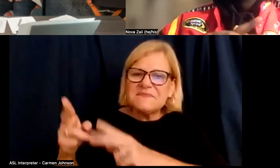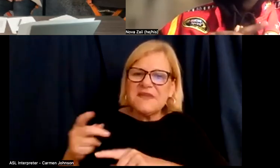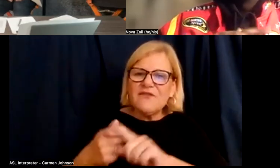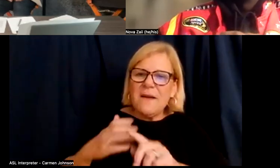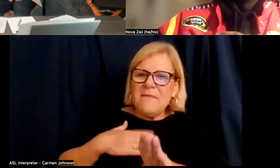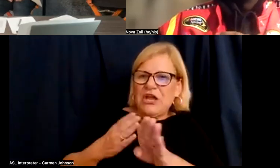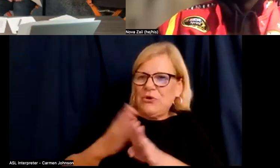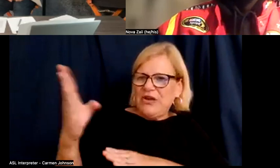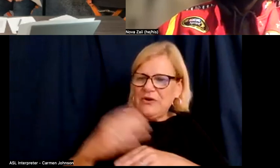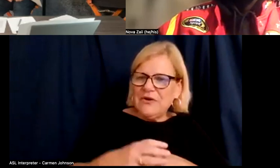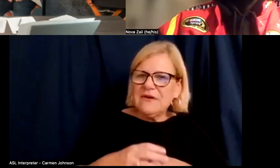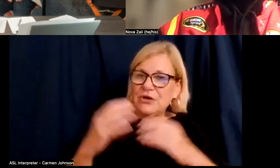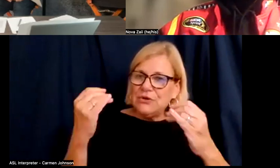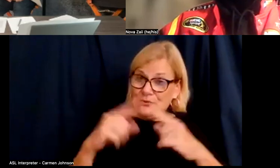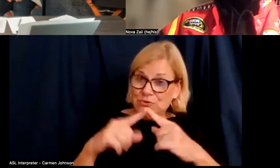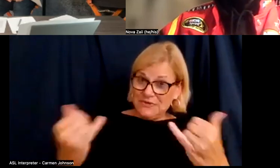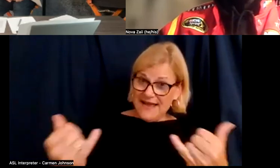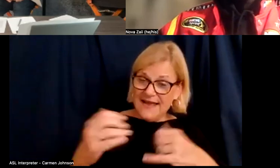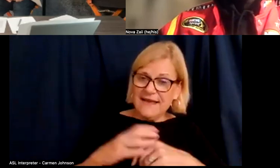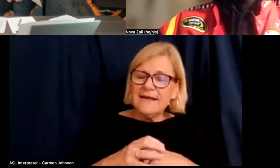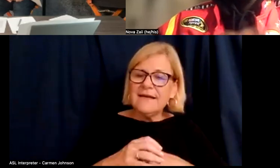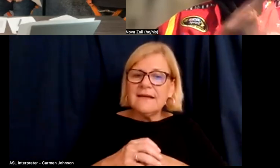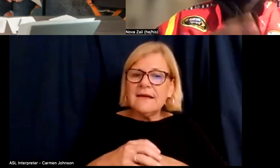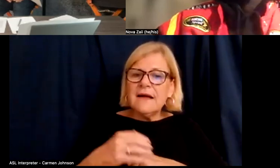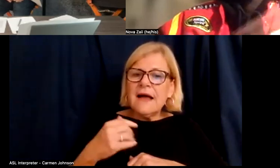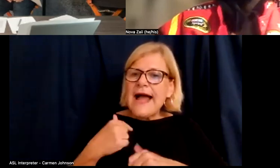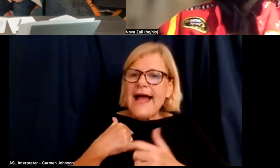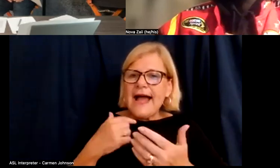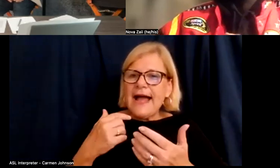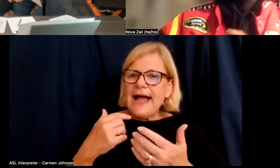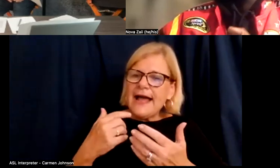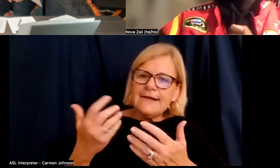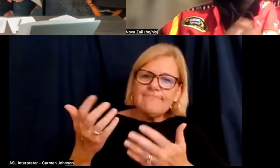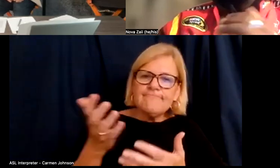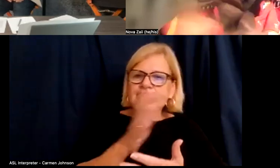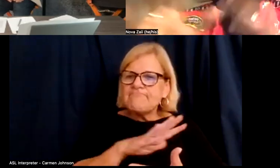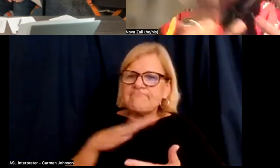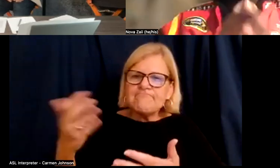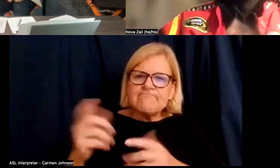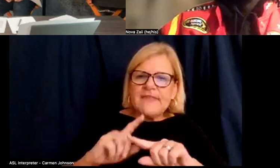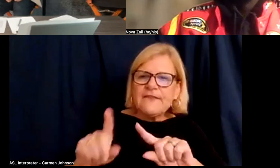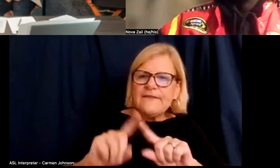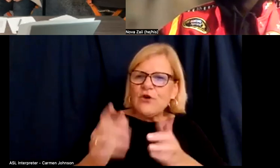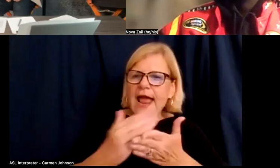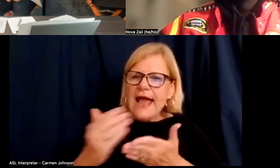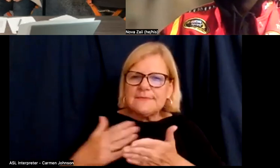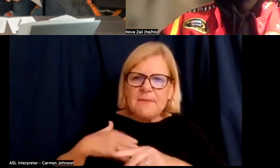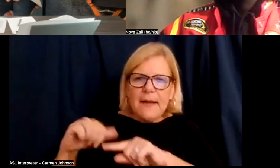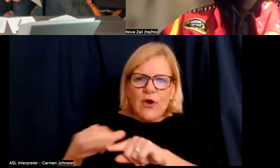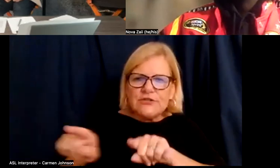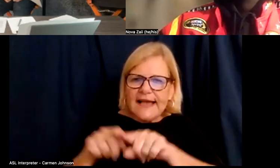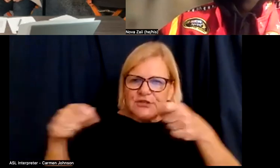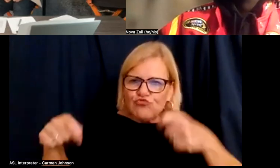my career to date. I kind of just am flowing from all different aspects of my practice as a